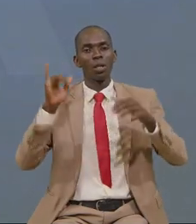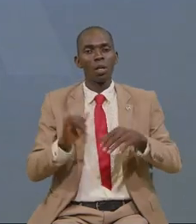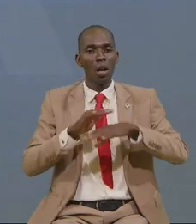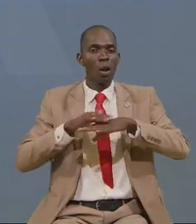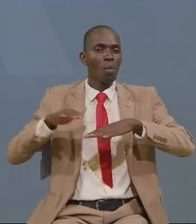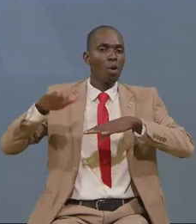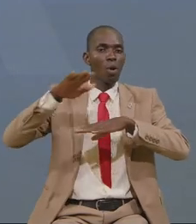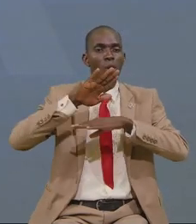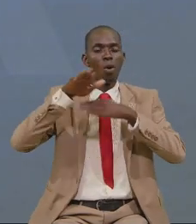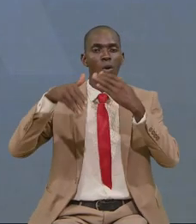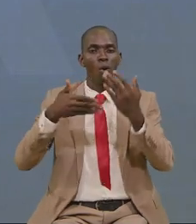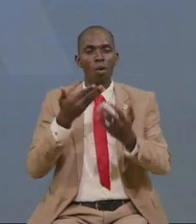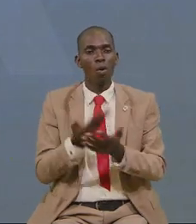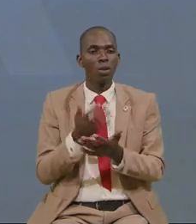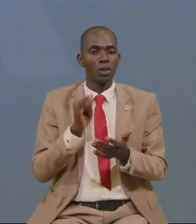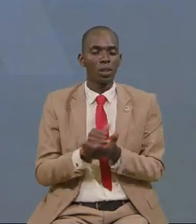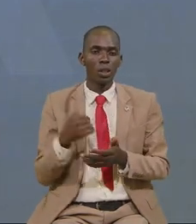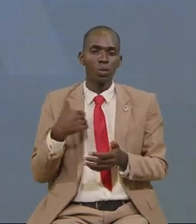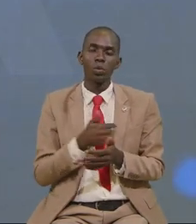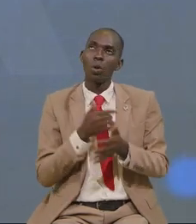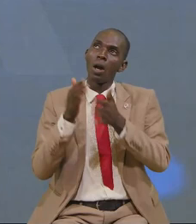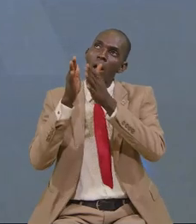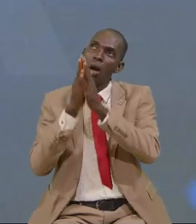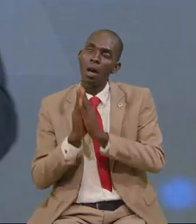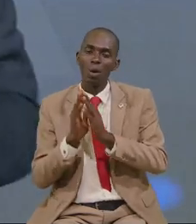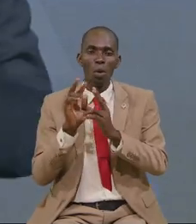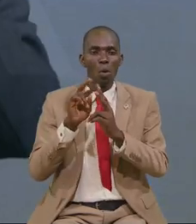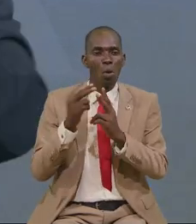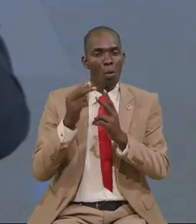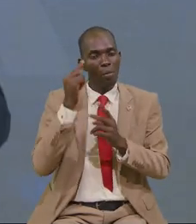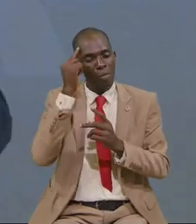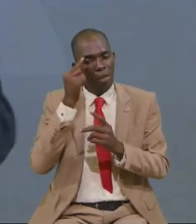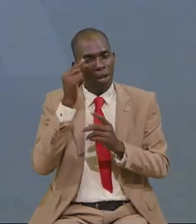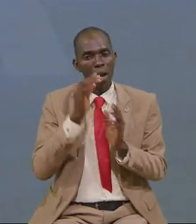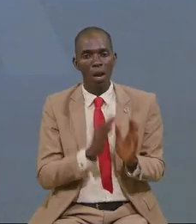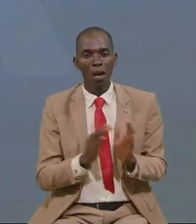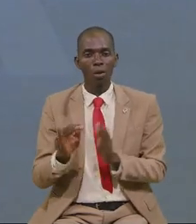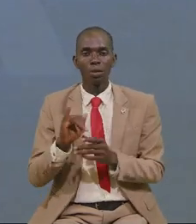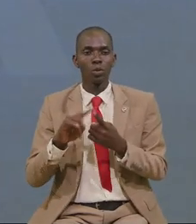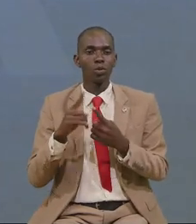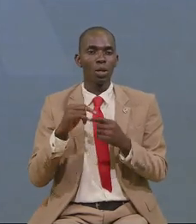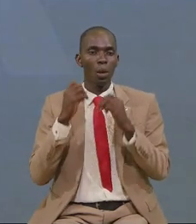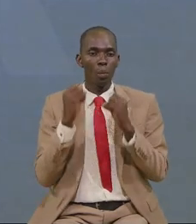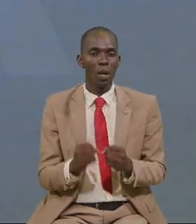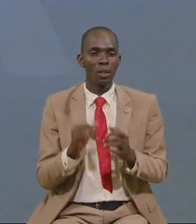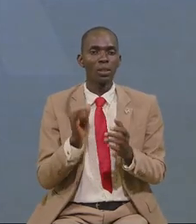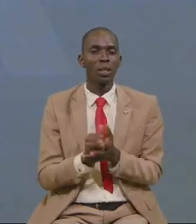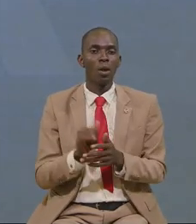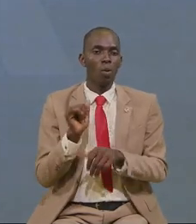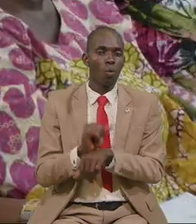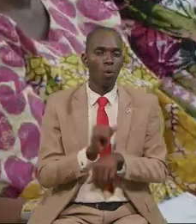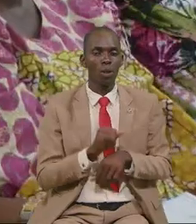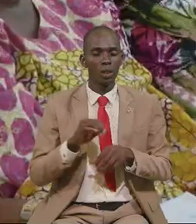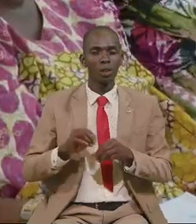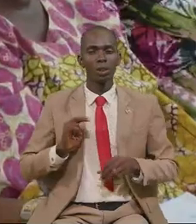above all that we ask or think, according to the power that worketh in